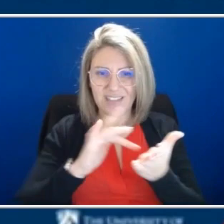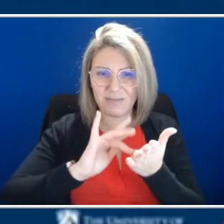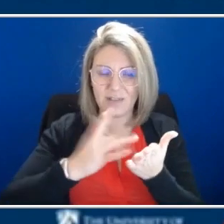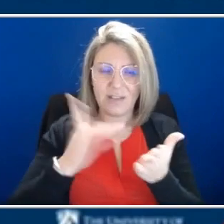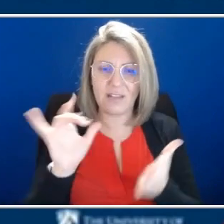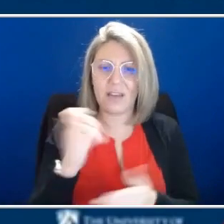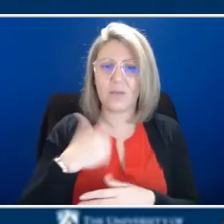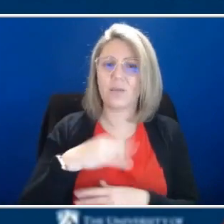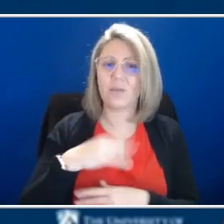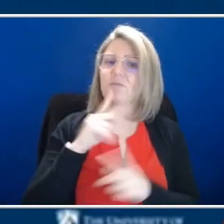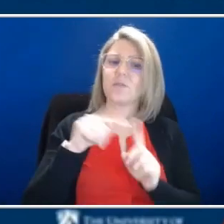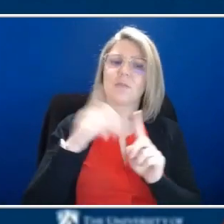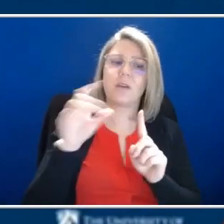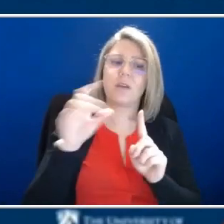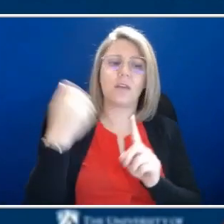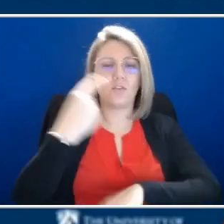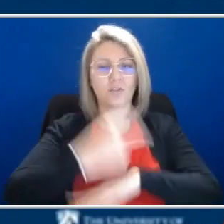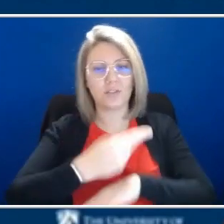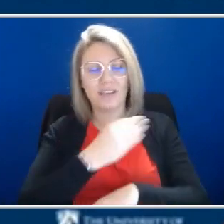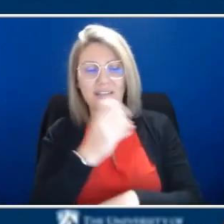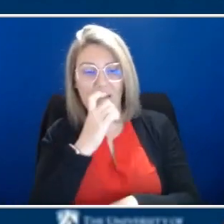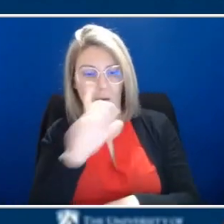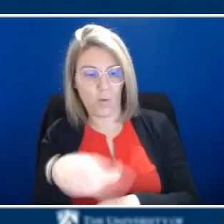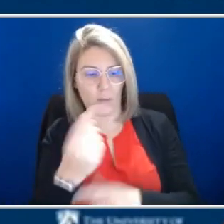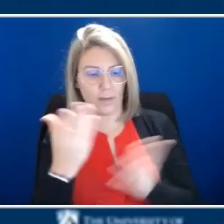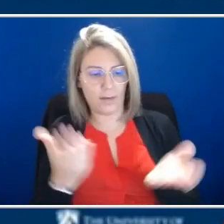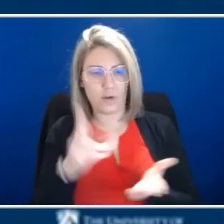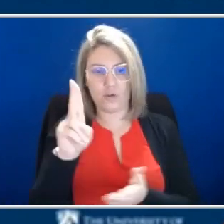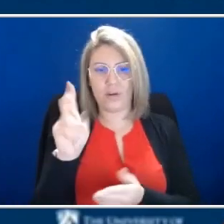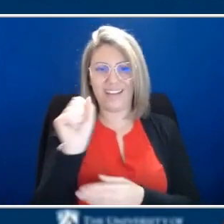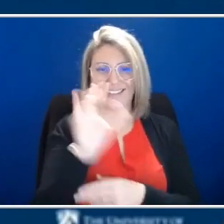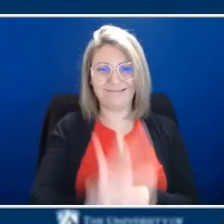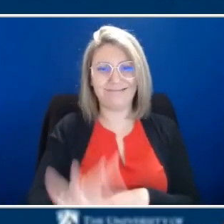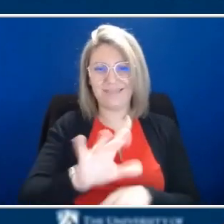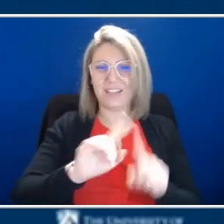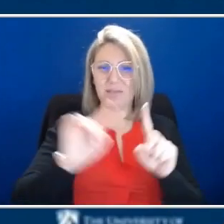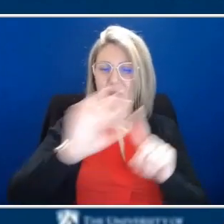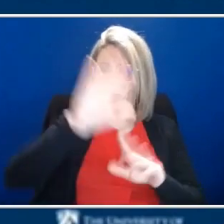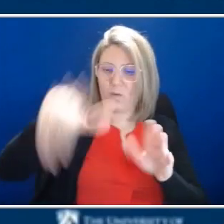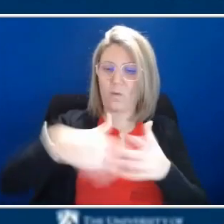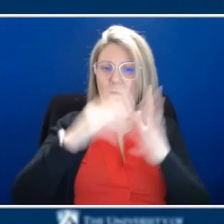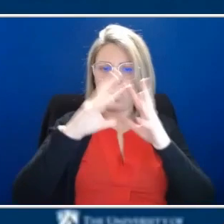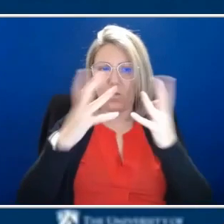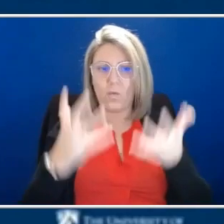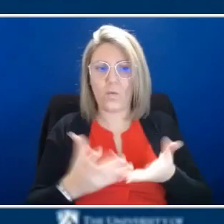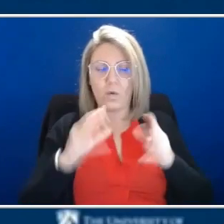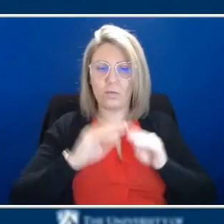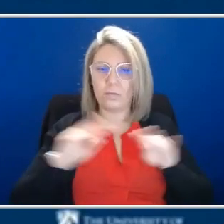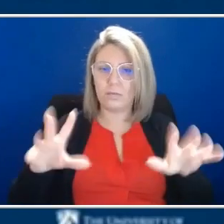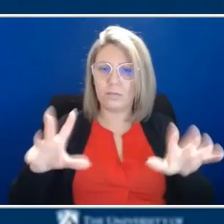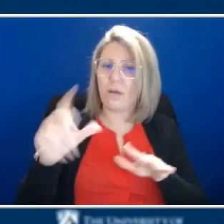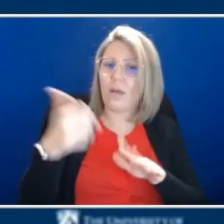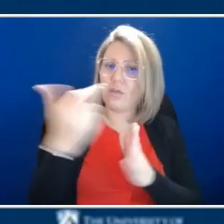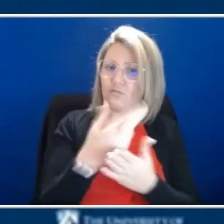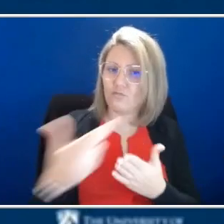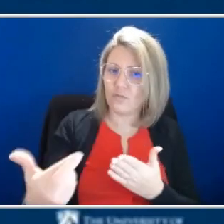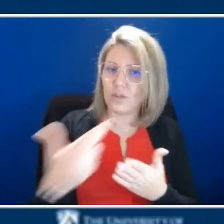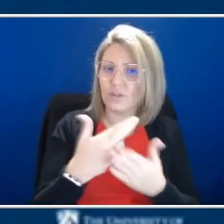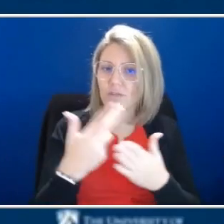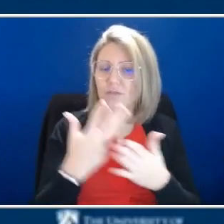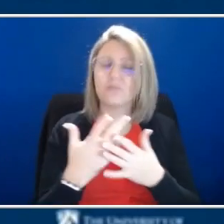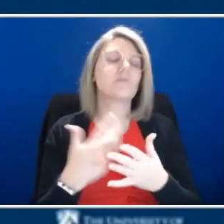about the other day, not only here in the United States, but around the world in some of those other resource